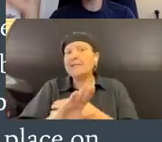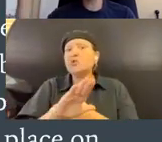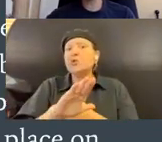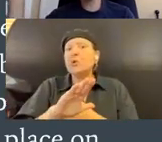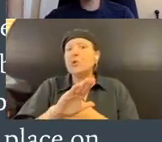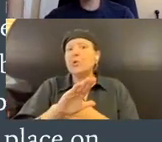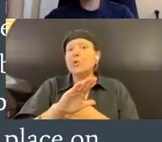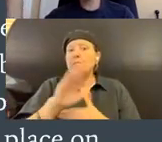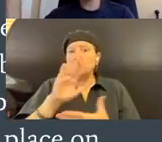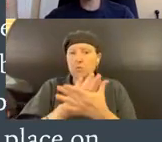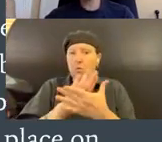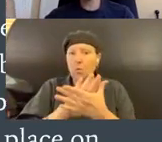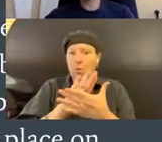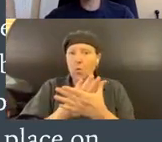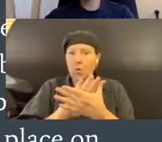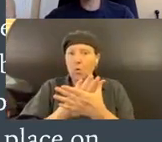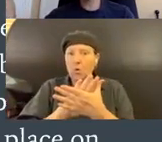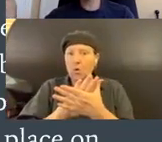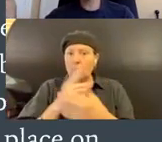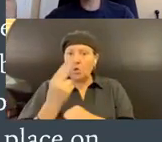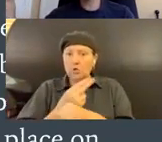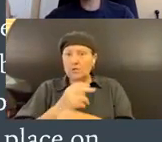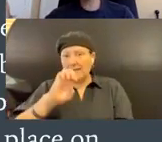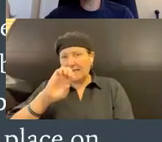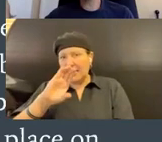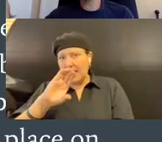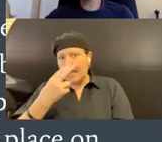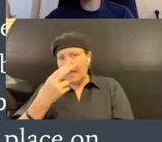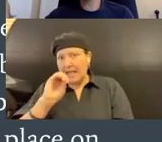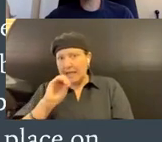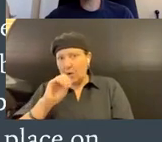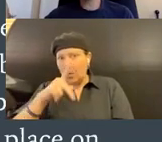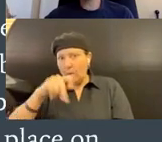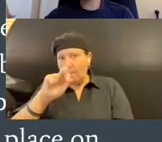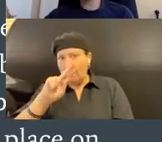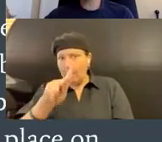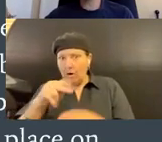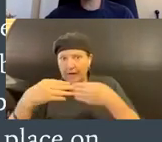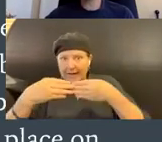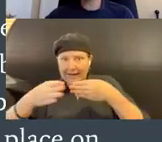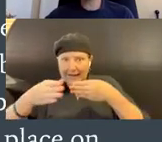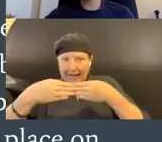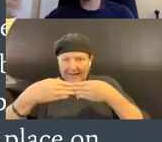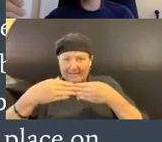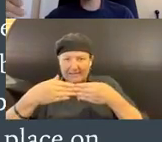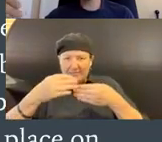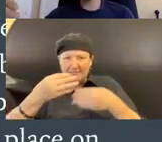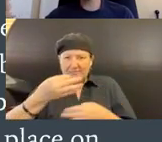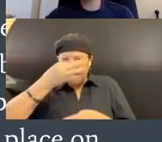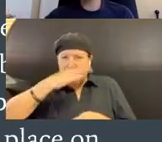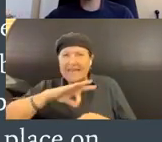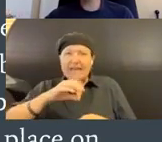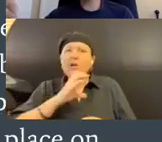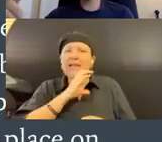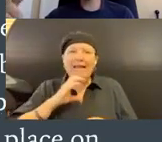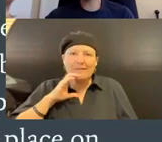the school through the Echo Park gate over by where the cafeteria is, and we're on the main yard.